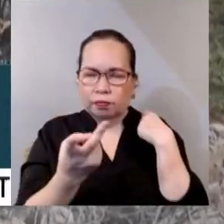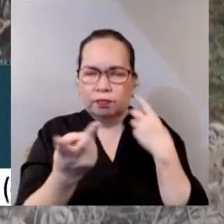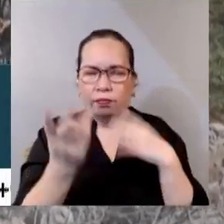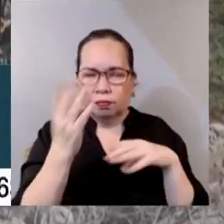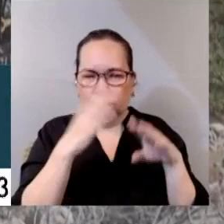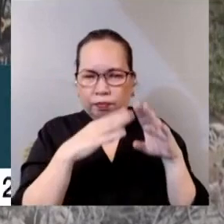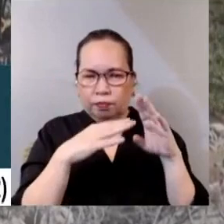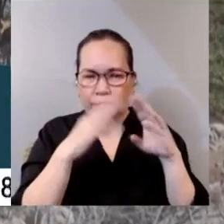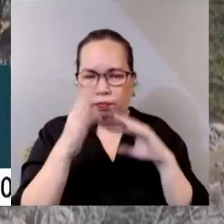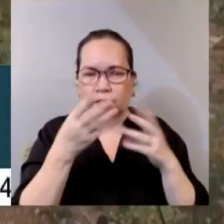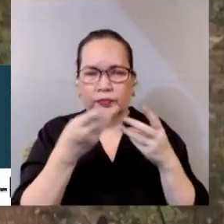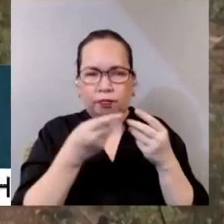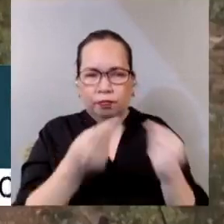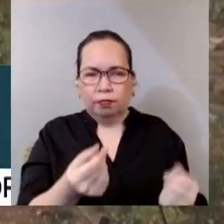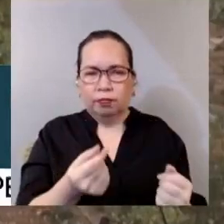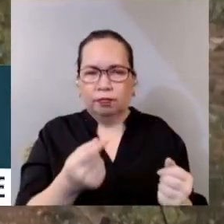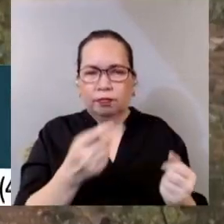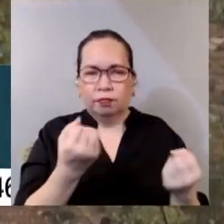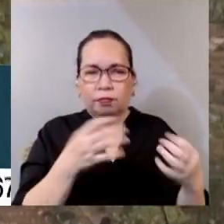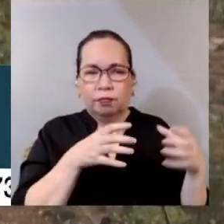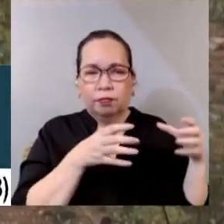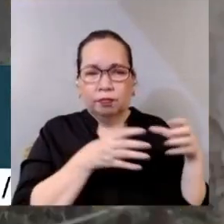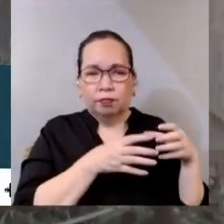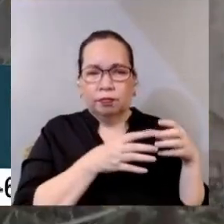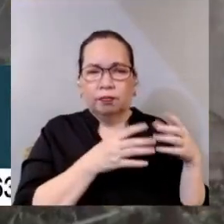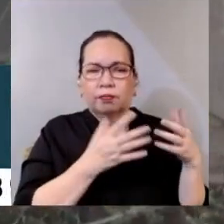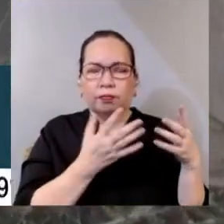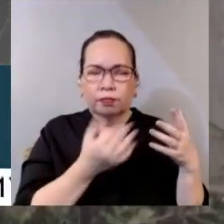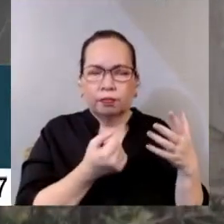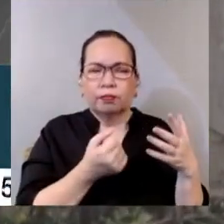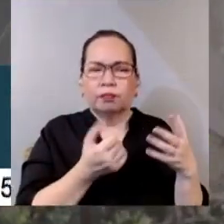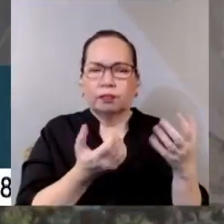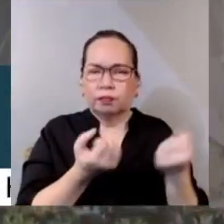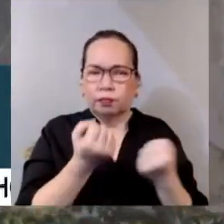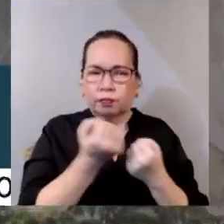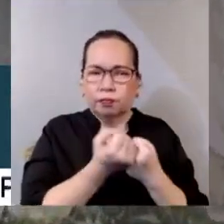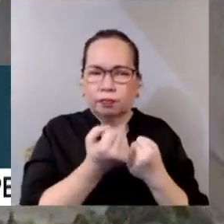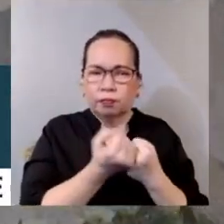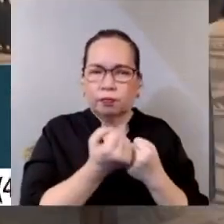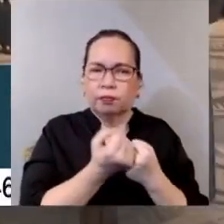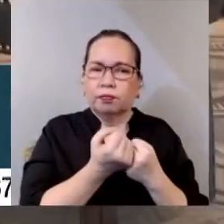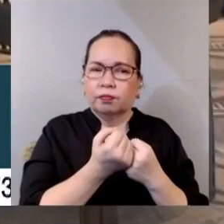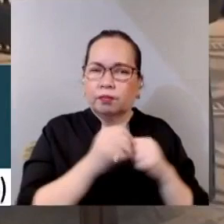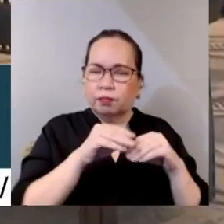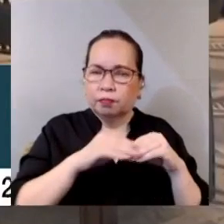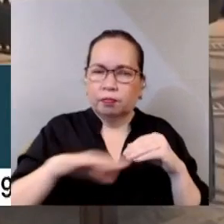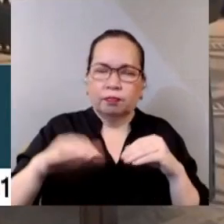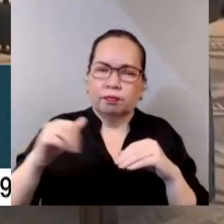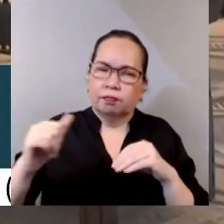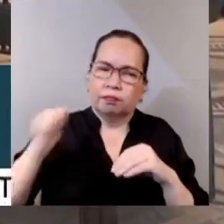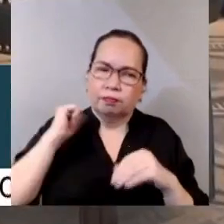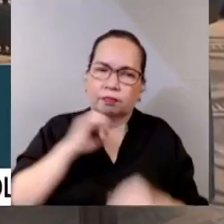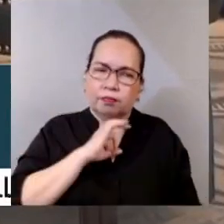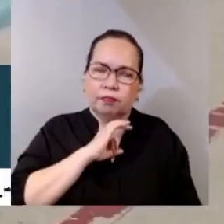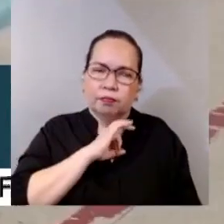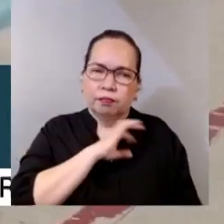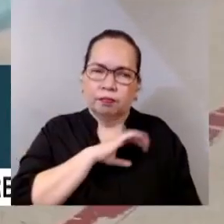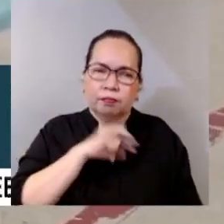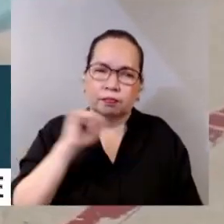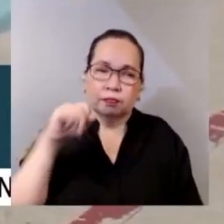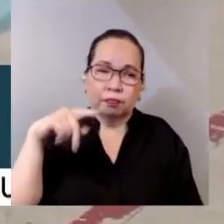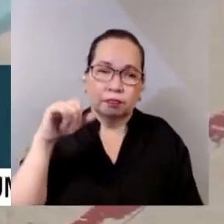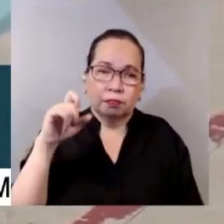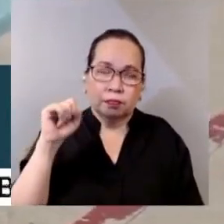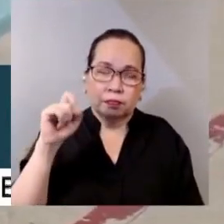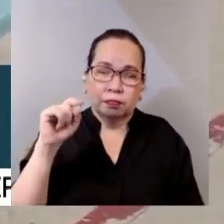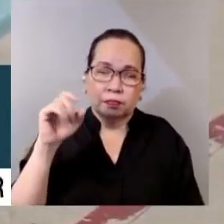of Netanyahu's coalition support settlement expansion and reject Palestinian statehood. The two leaders also discussed preventing Iran from